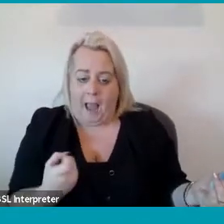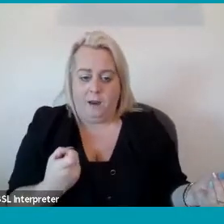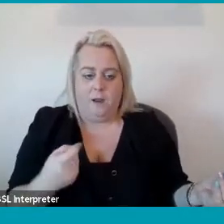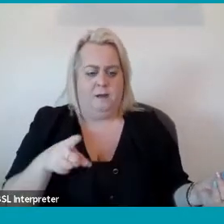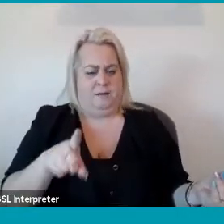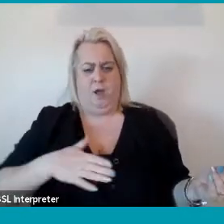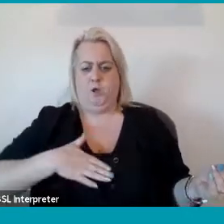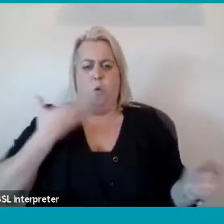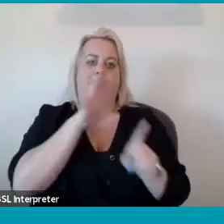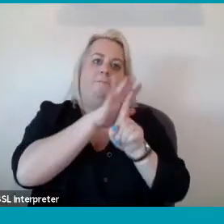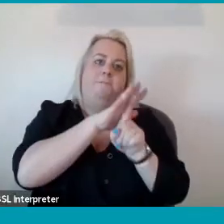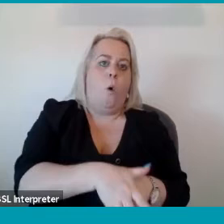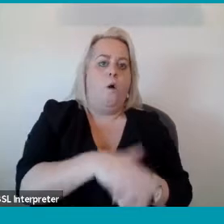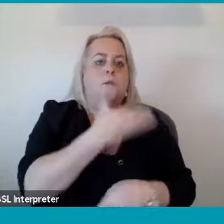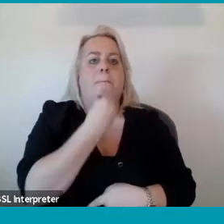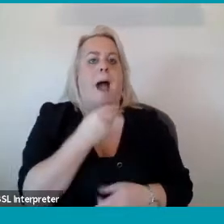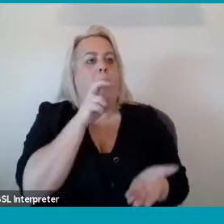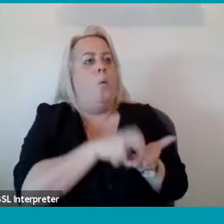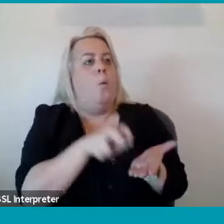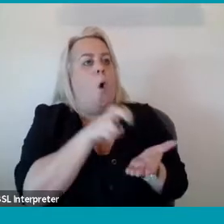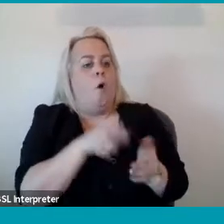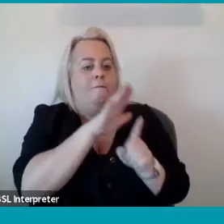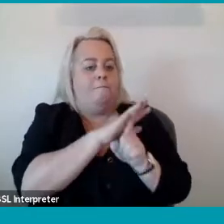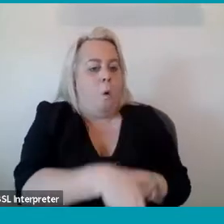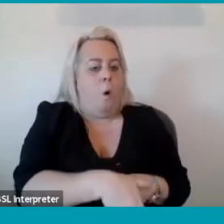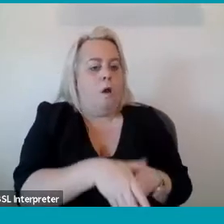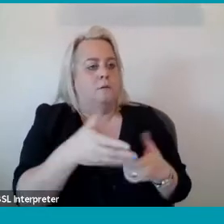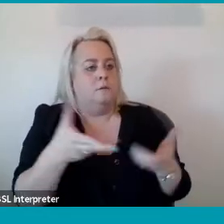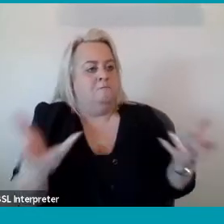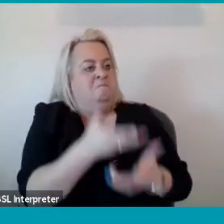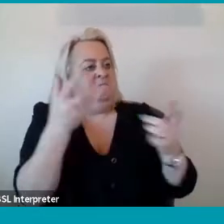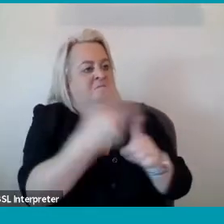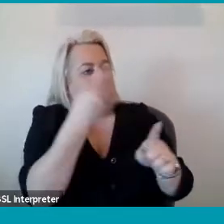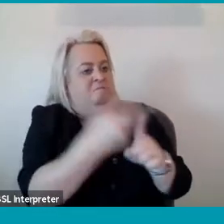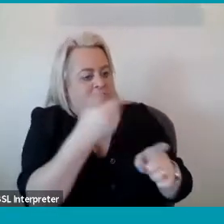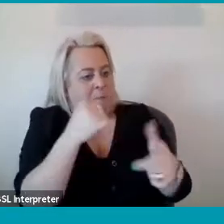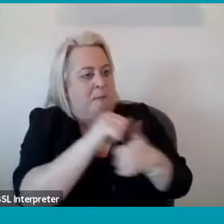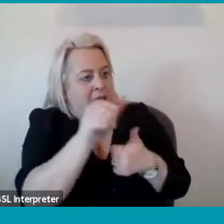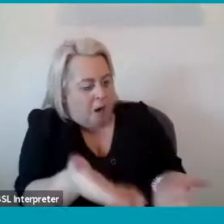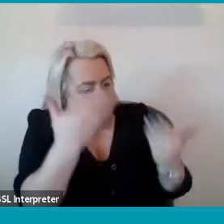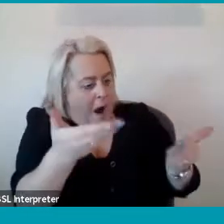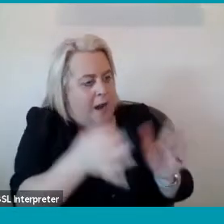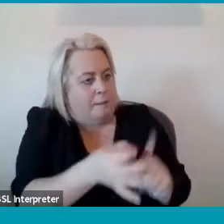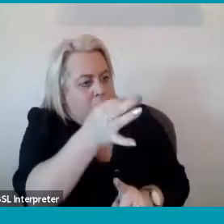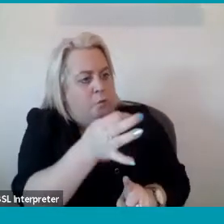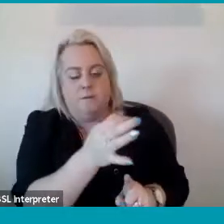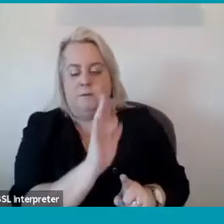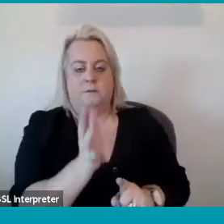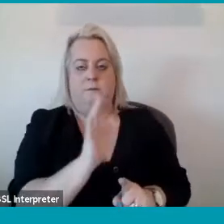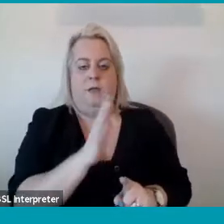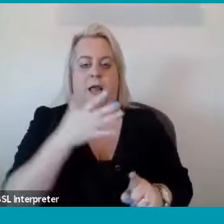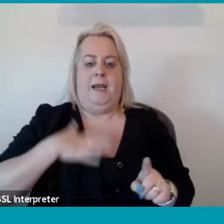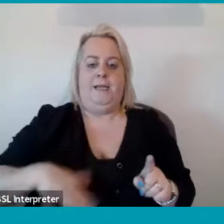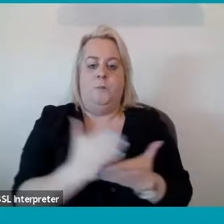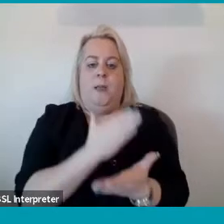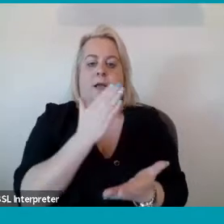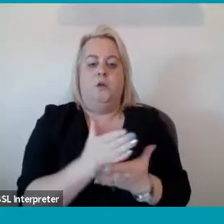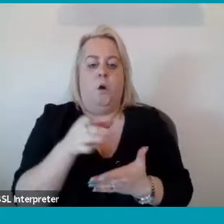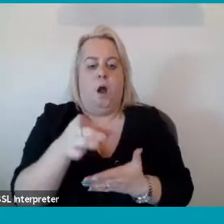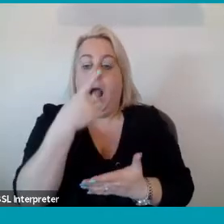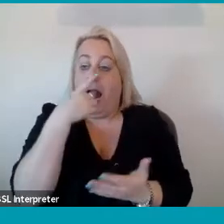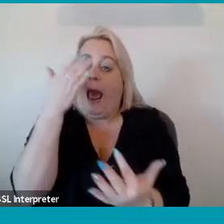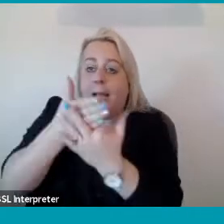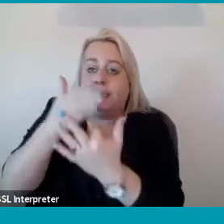walk. It's actually make sure that he can access everything in the same way that everybody else can. Might mean doing